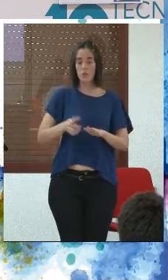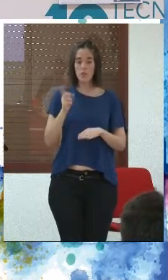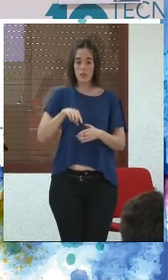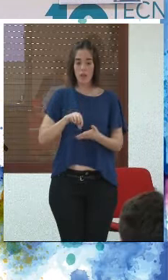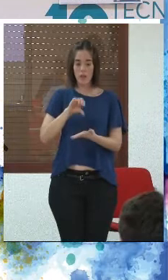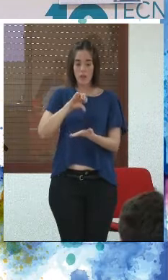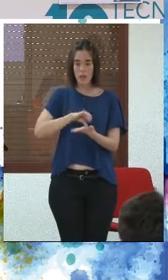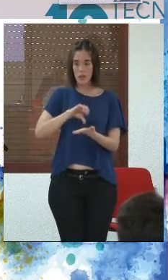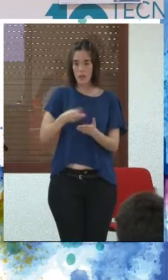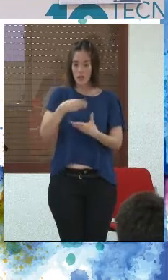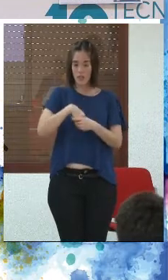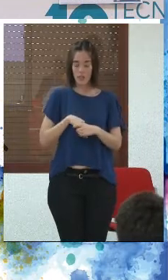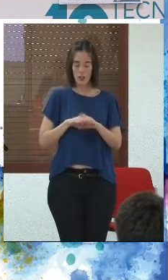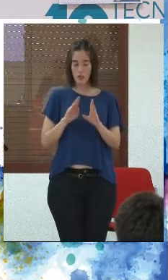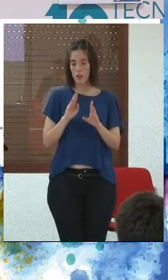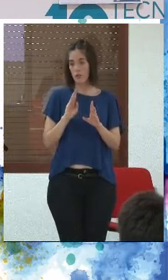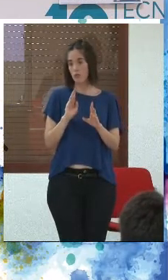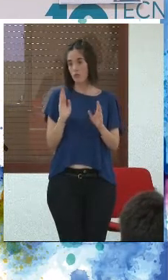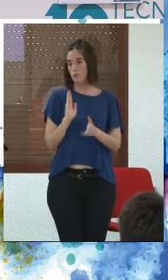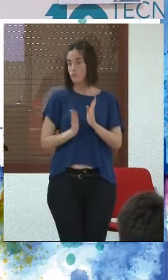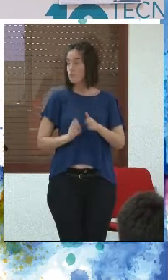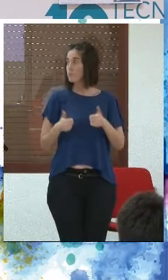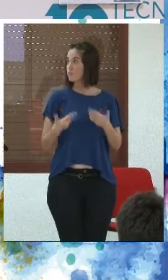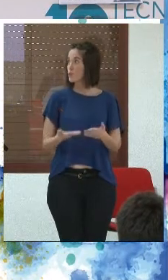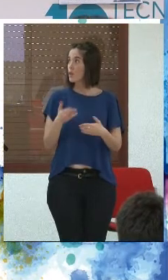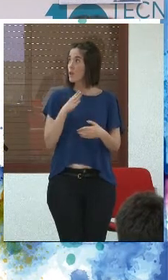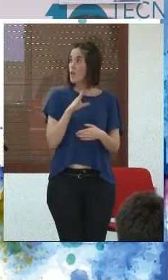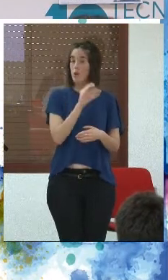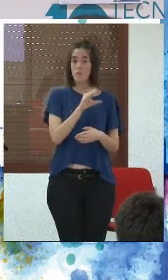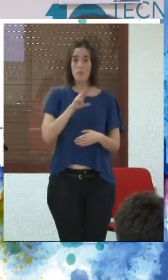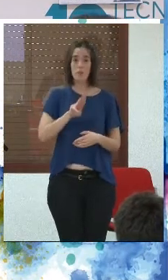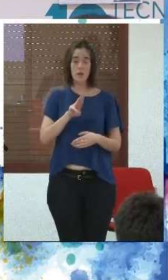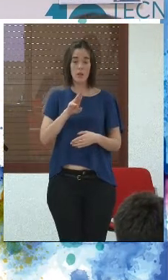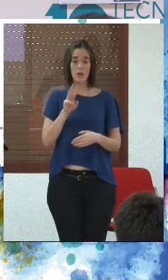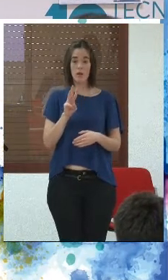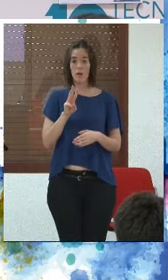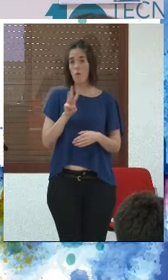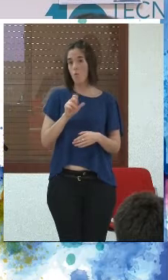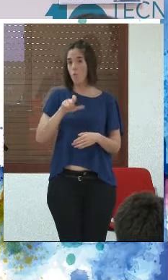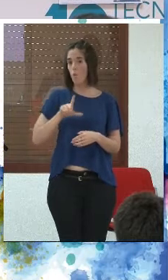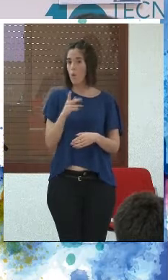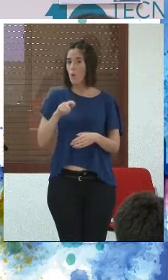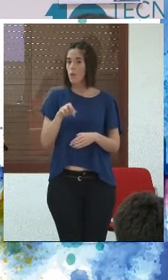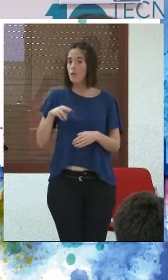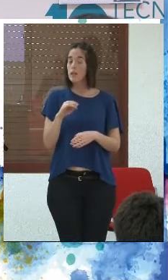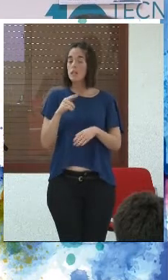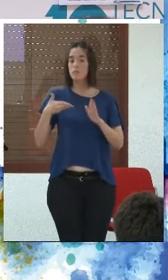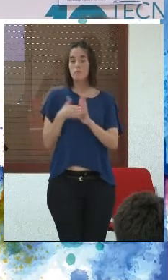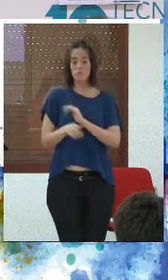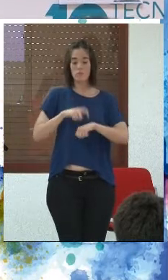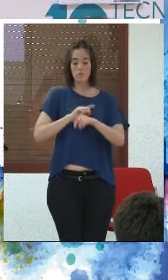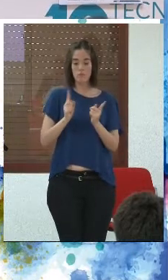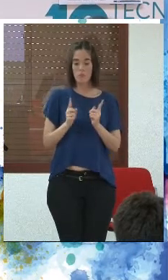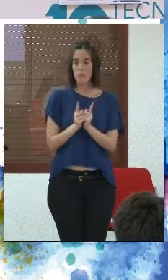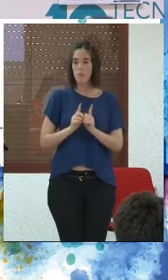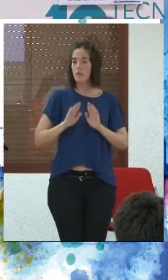include the central nervous system within the therapies, not only the peripheral ones. So CP Walker has 2 objectives. On one time,